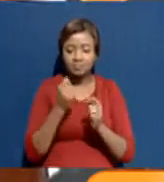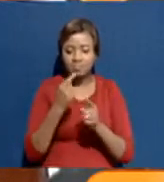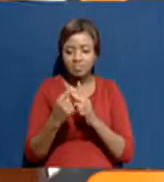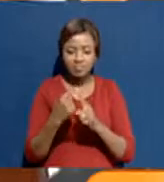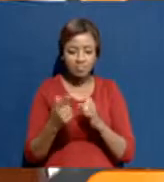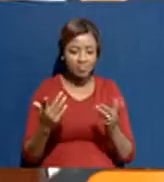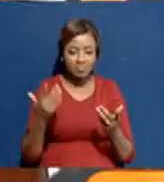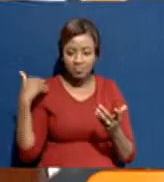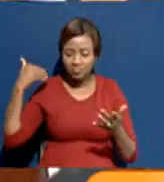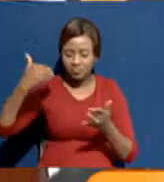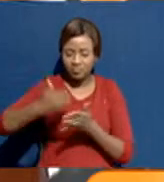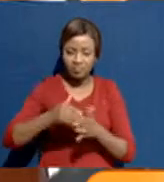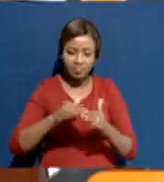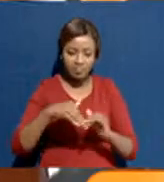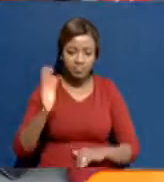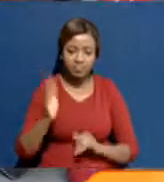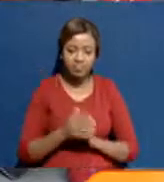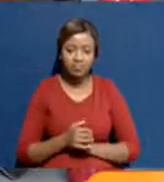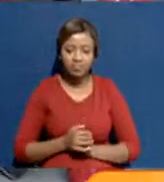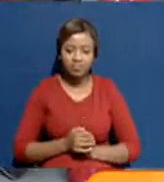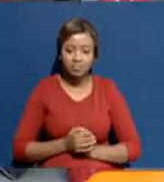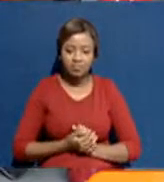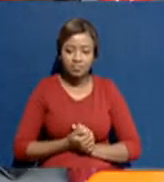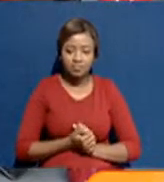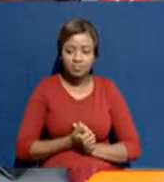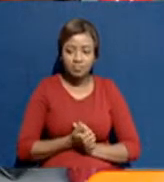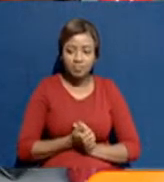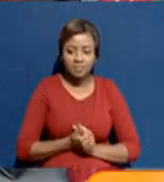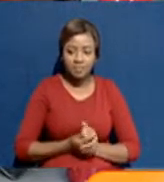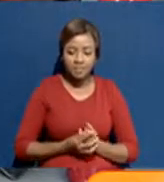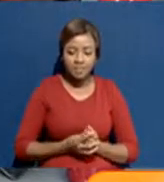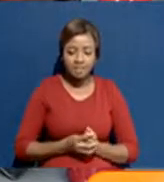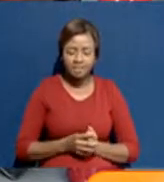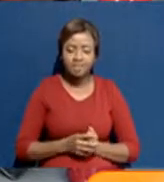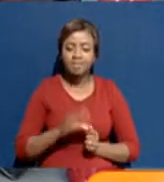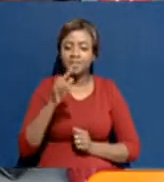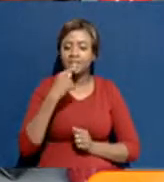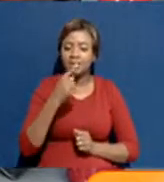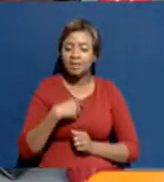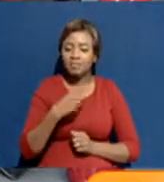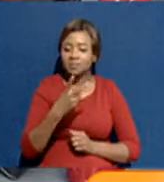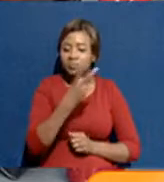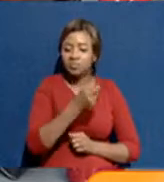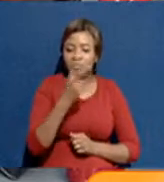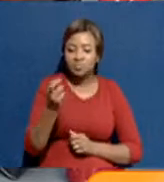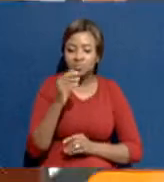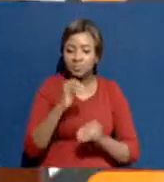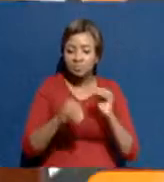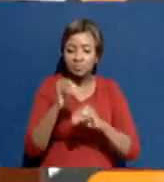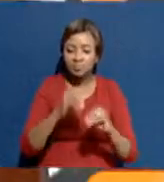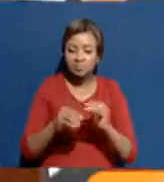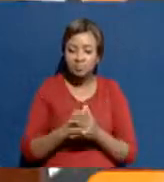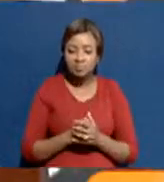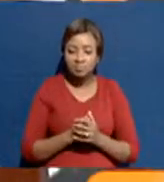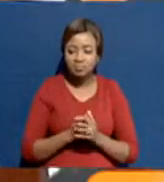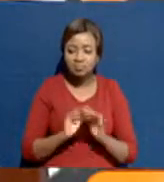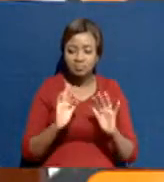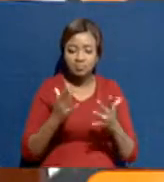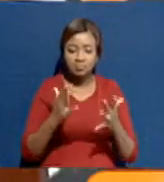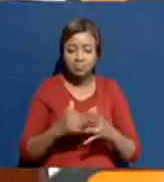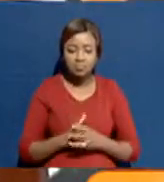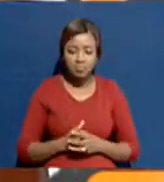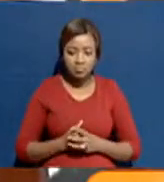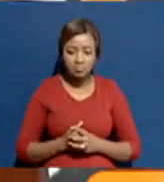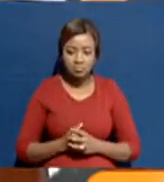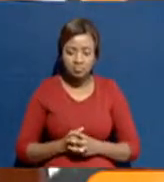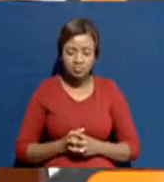It is, yeah, right? Yeah. Talk to me through the 2012 election, 2013 elections. Yes. Well, that